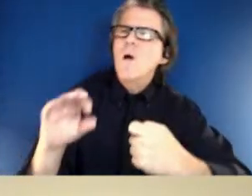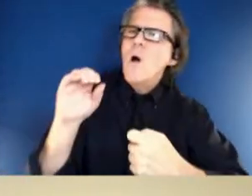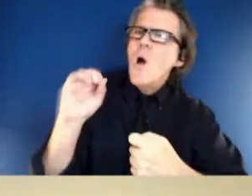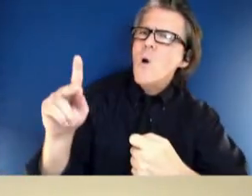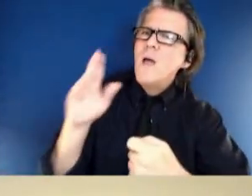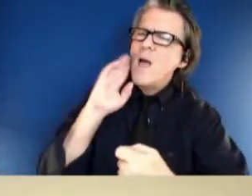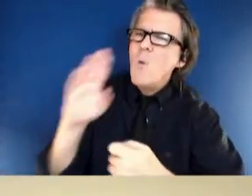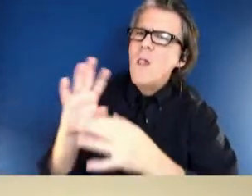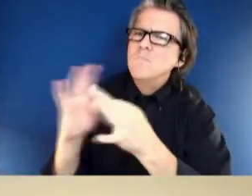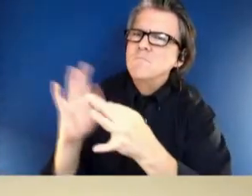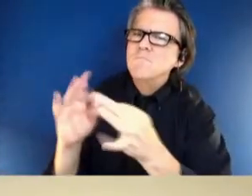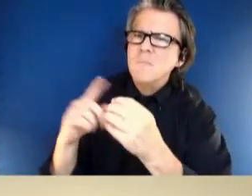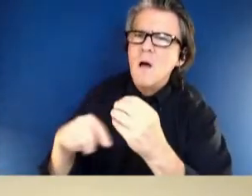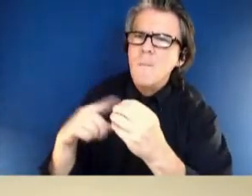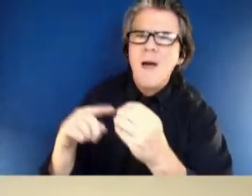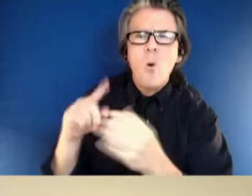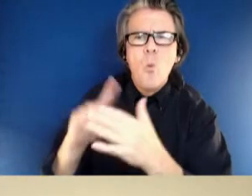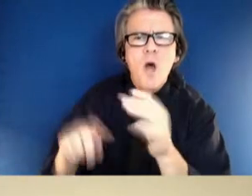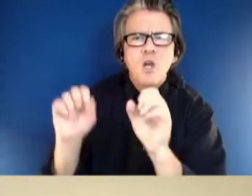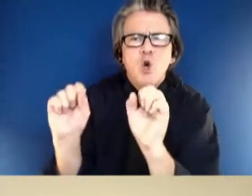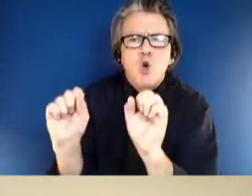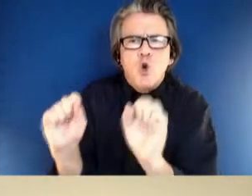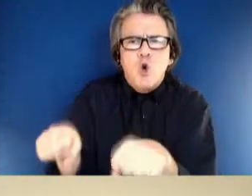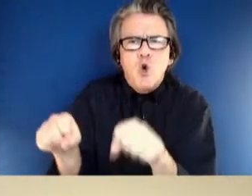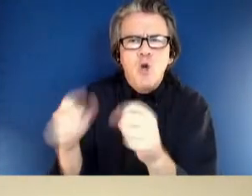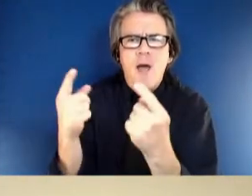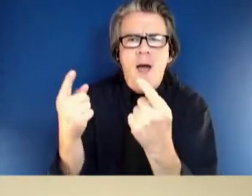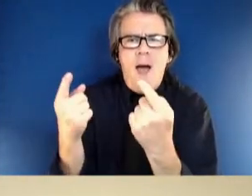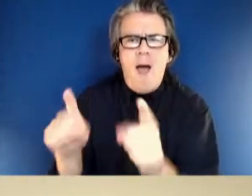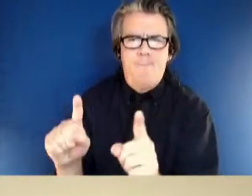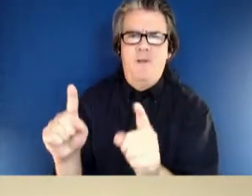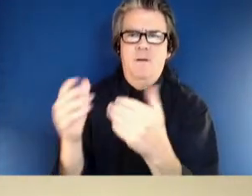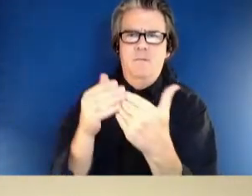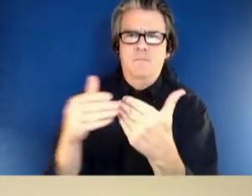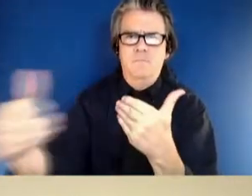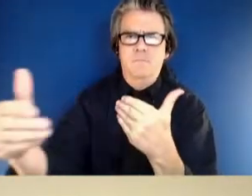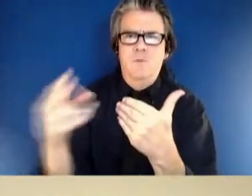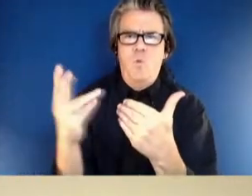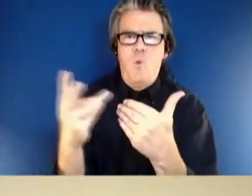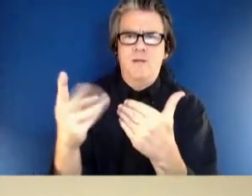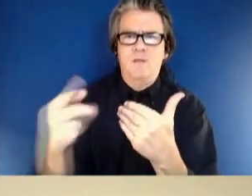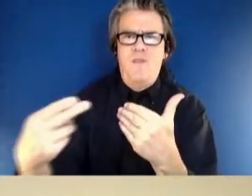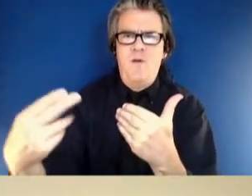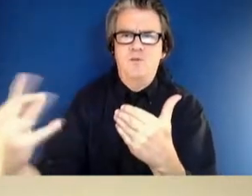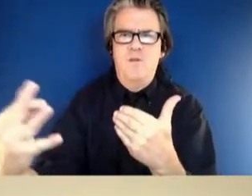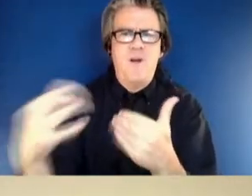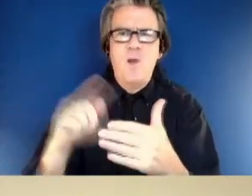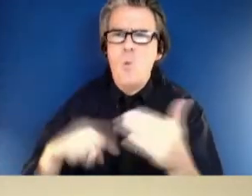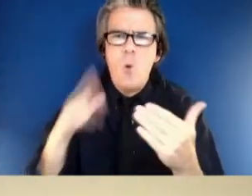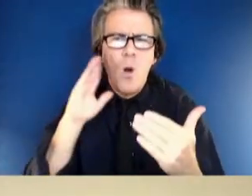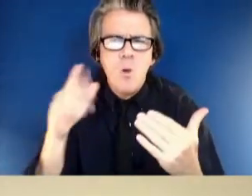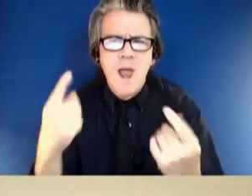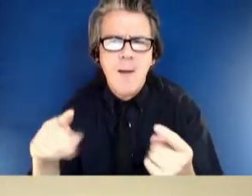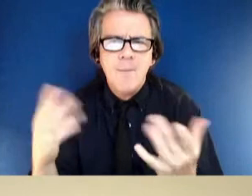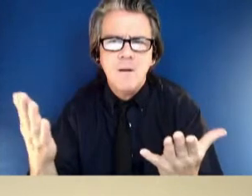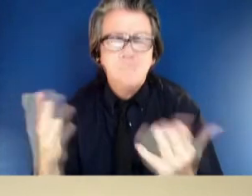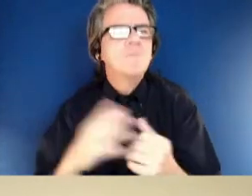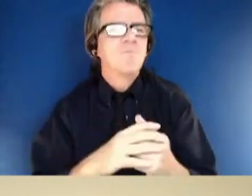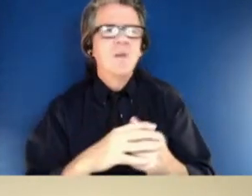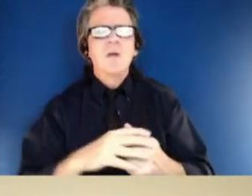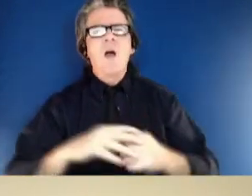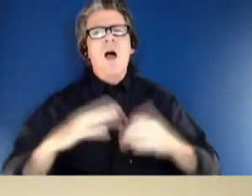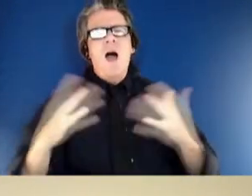looking at for this potential PSPS and then also restoration should we get to that point. Yeah, great. Thank you so much. I want